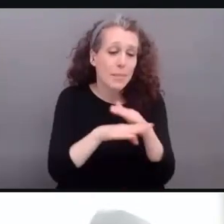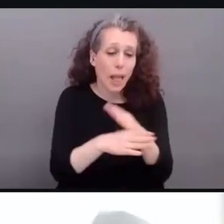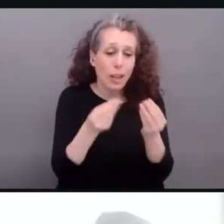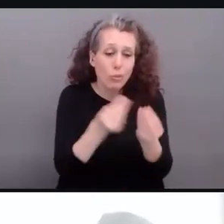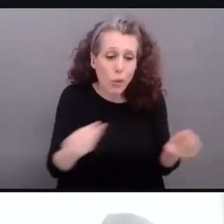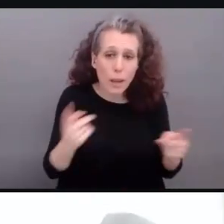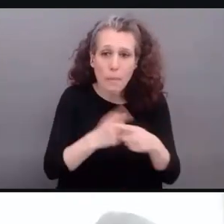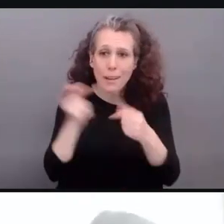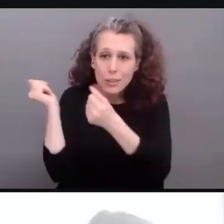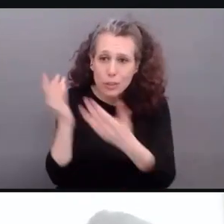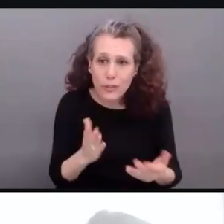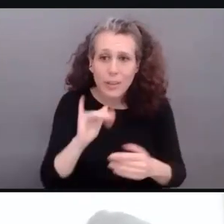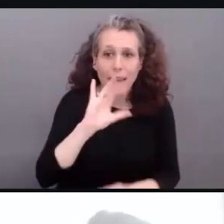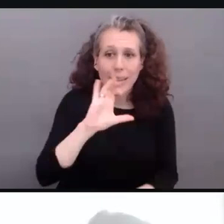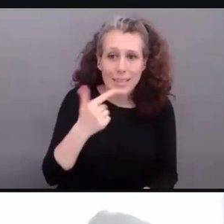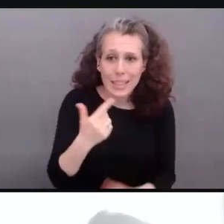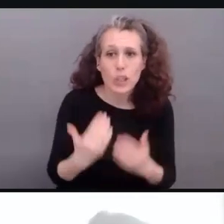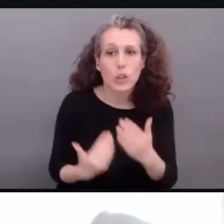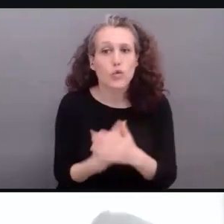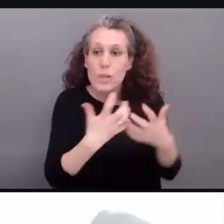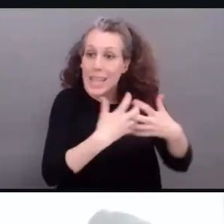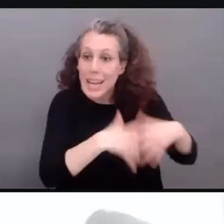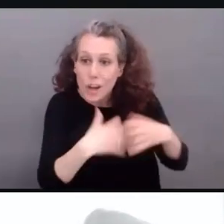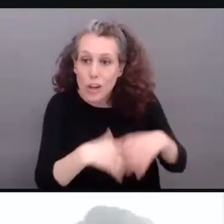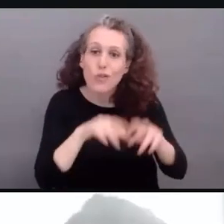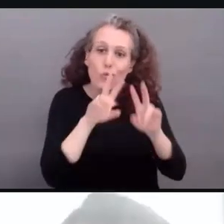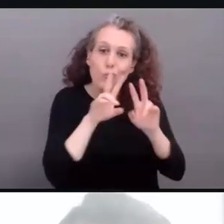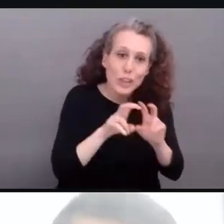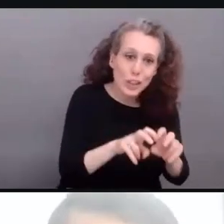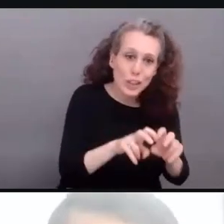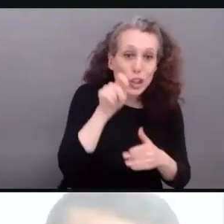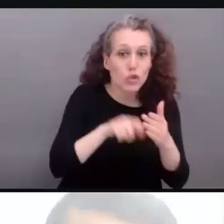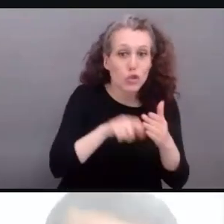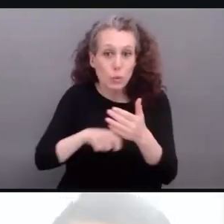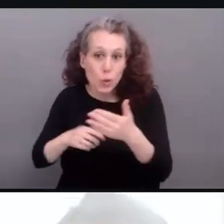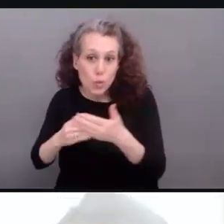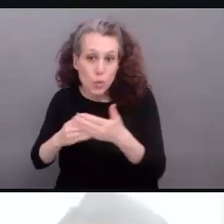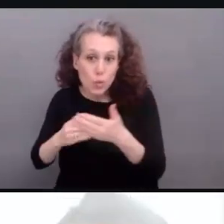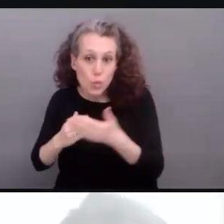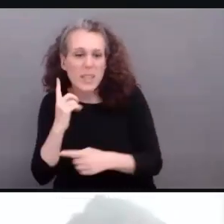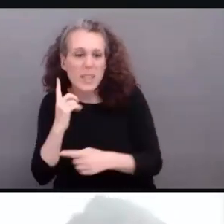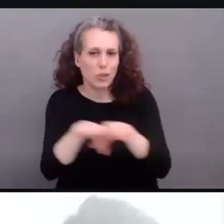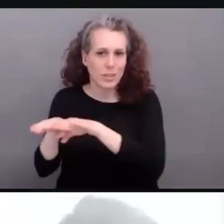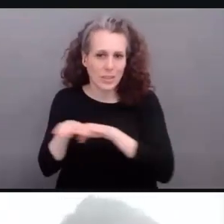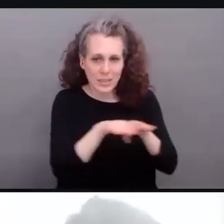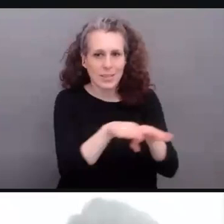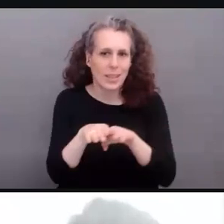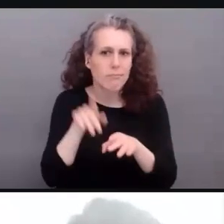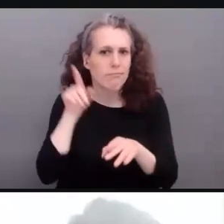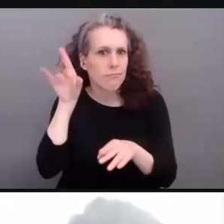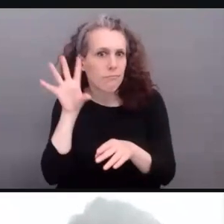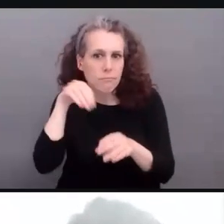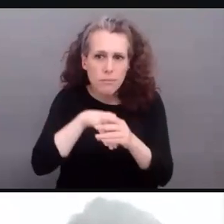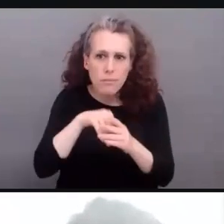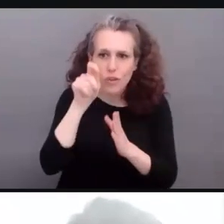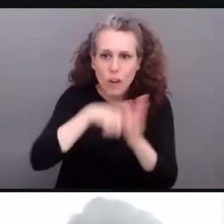ICT and new technologies, research, consumer rights, and standardization. He's been one of the experts participating in the drafting of the